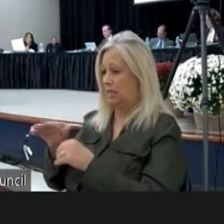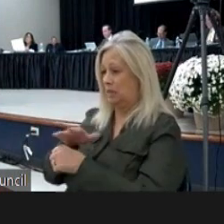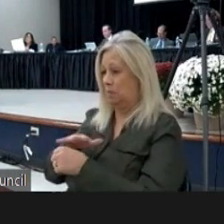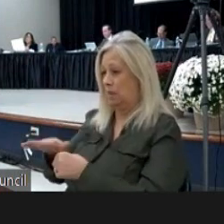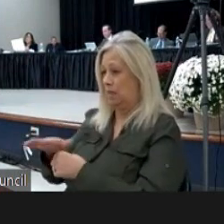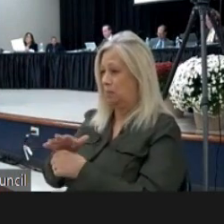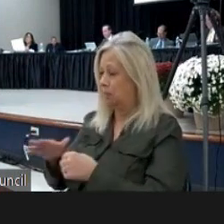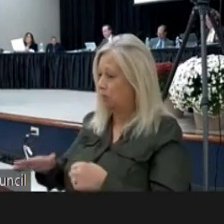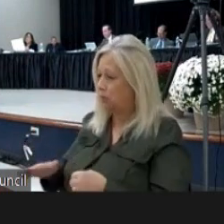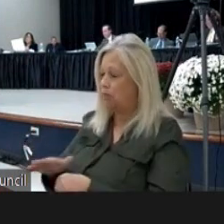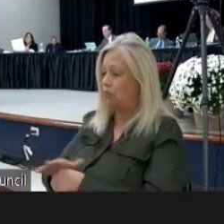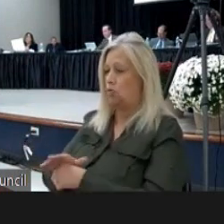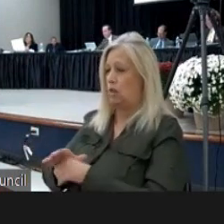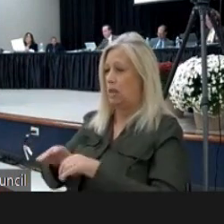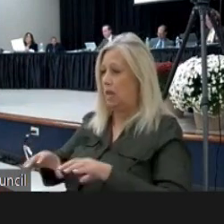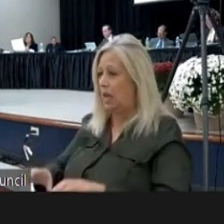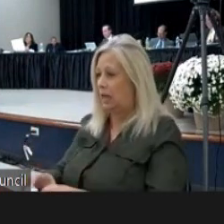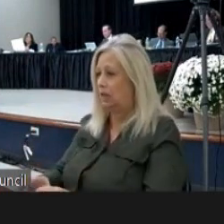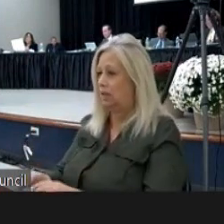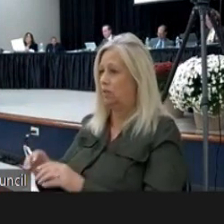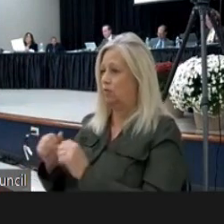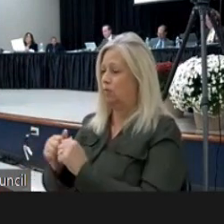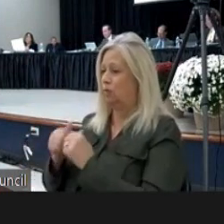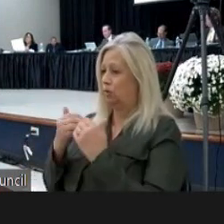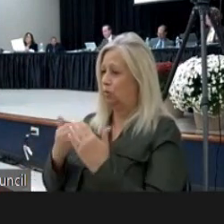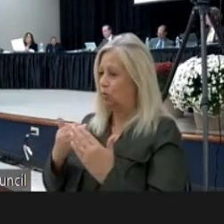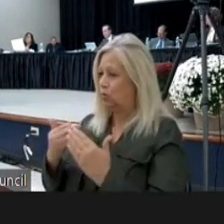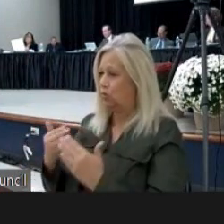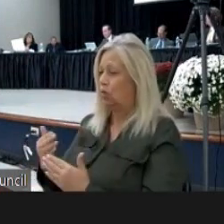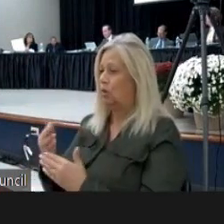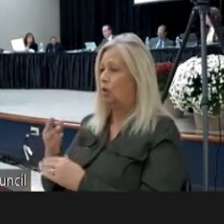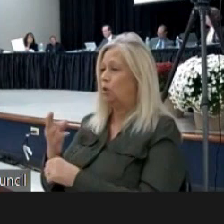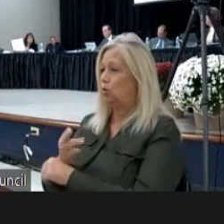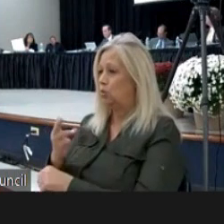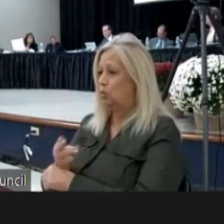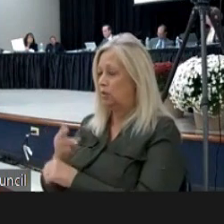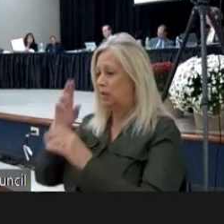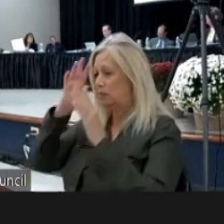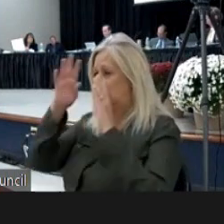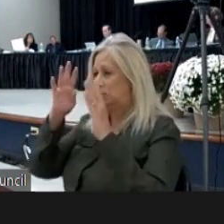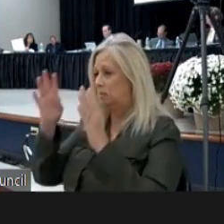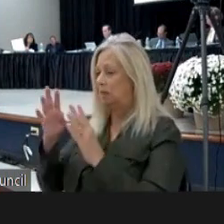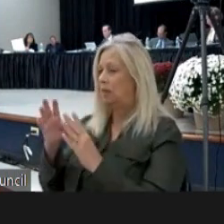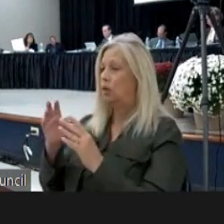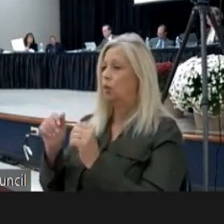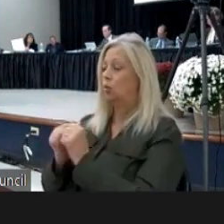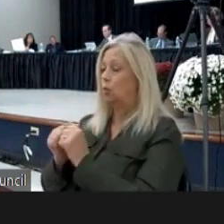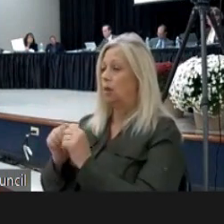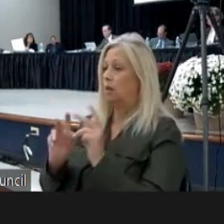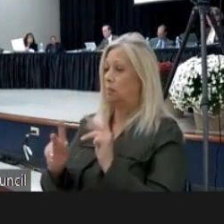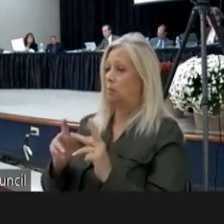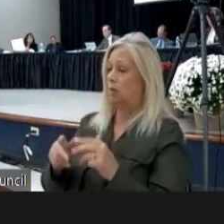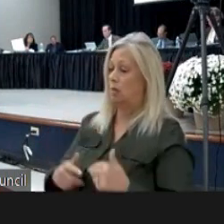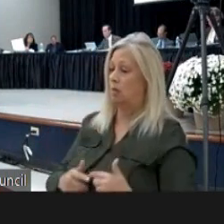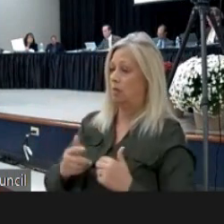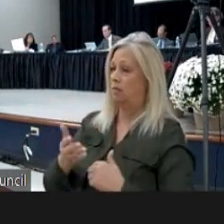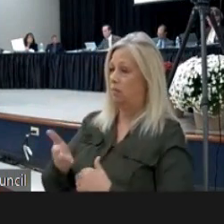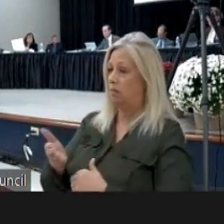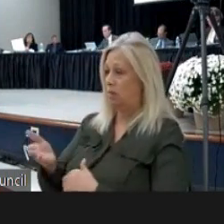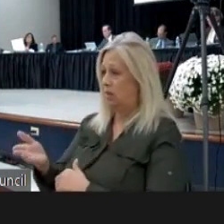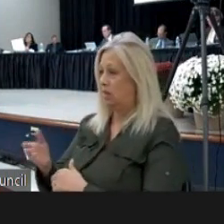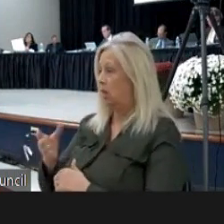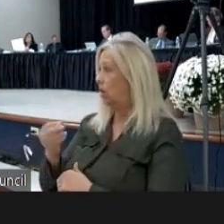with creative uses, both in tenants and otherwise. Do you have any thoughts around